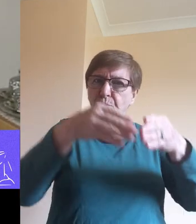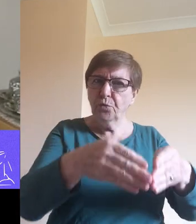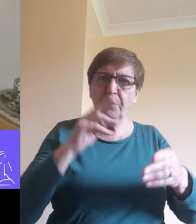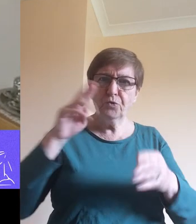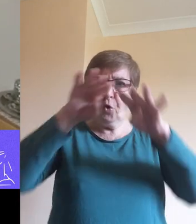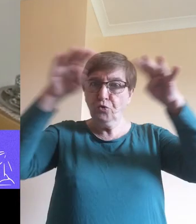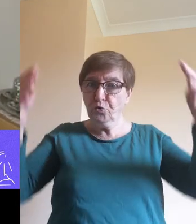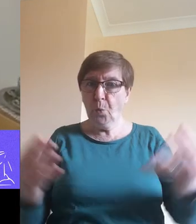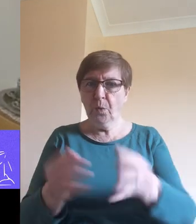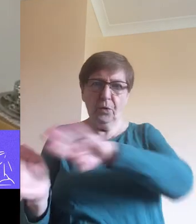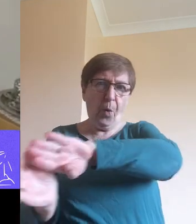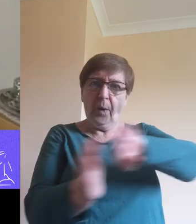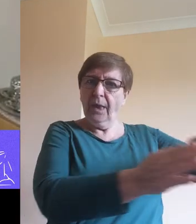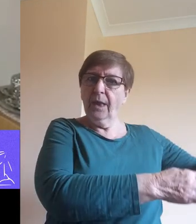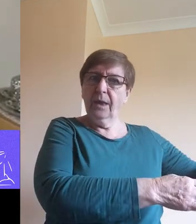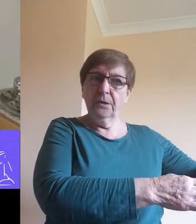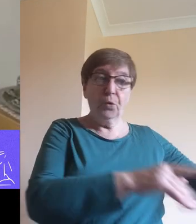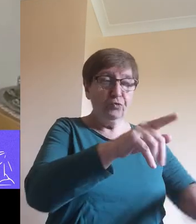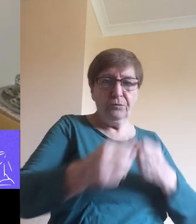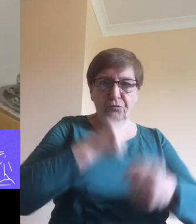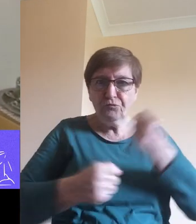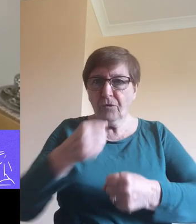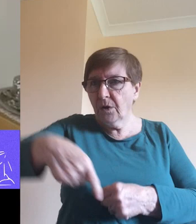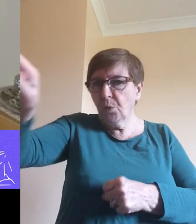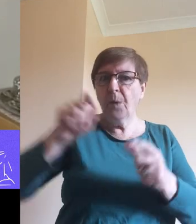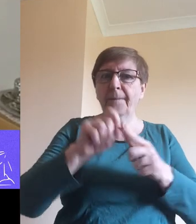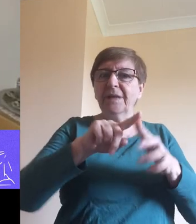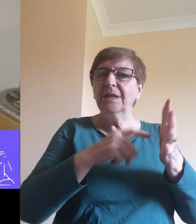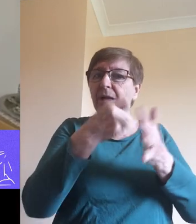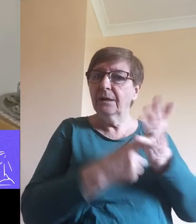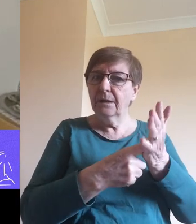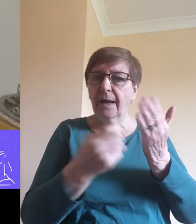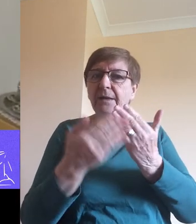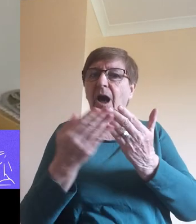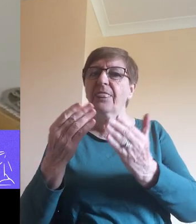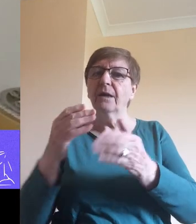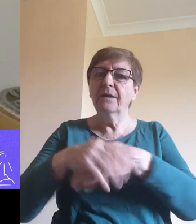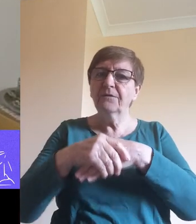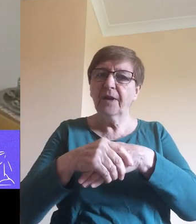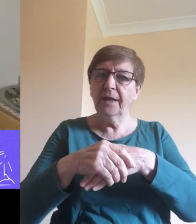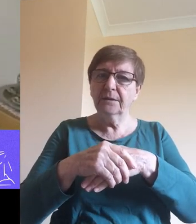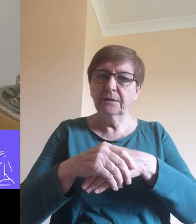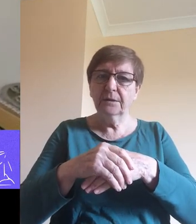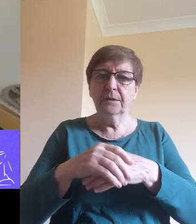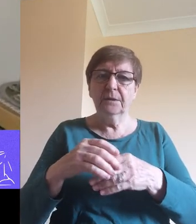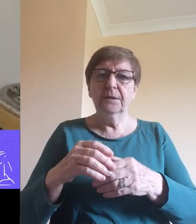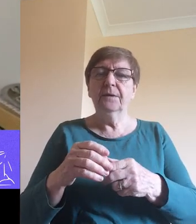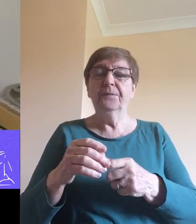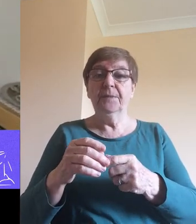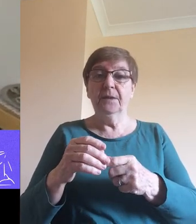entrance. So she came running to Simon Peter and the other disciple, the one Jesus loved, and